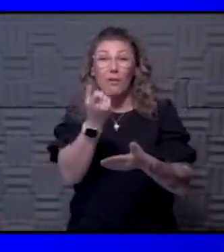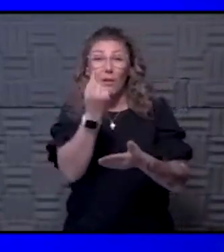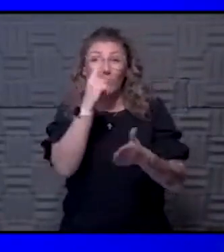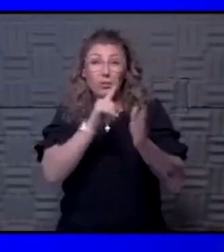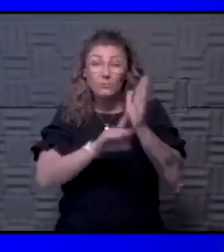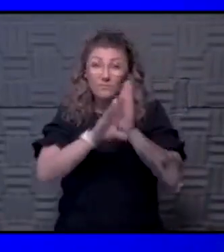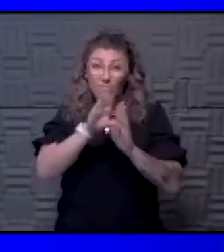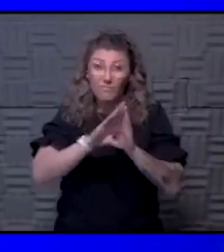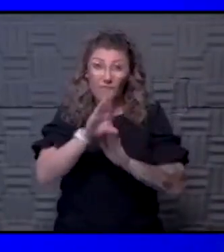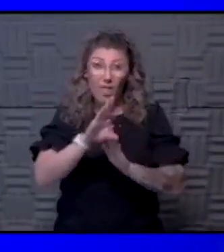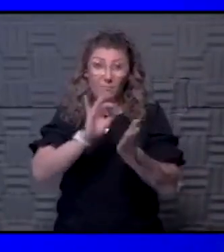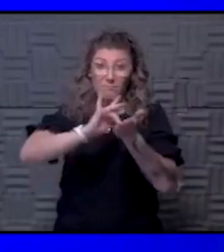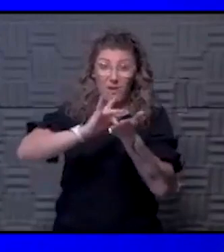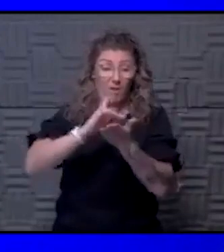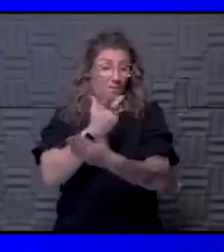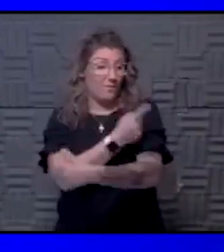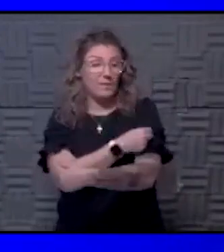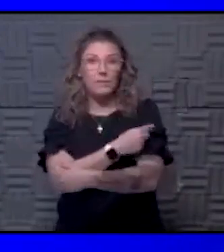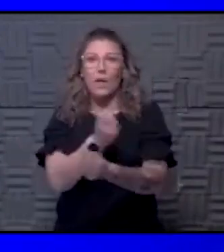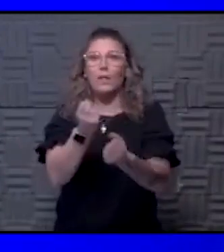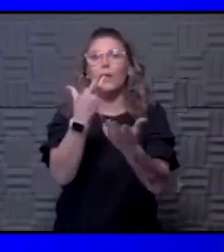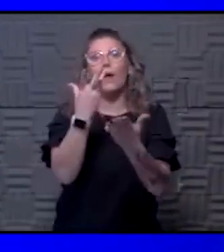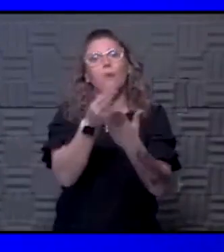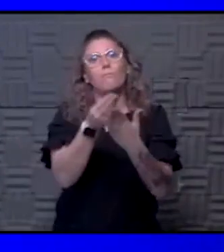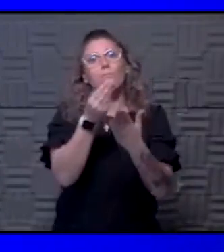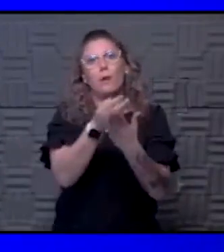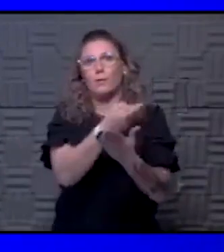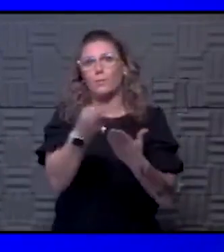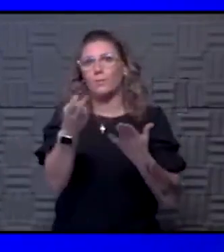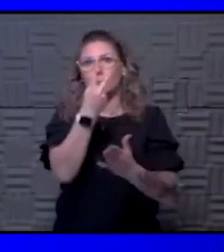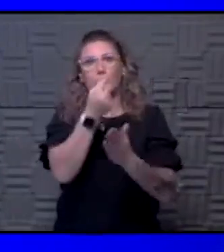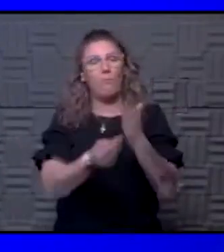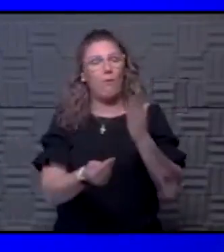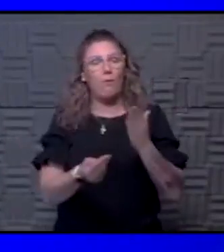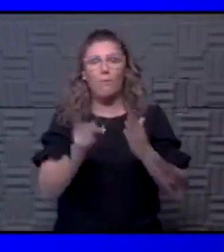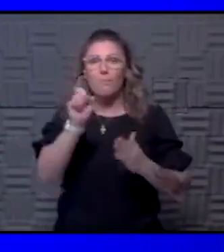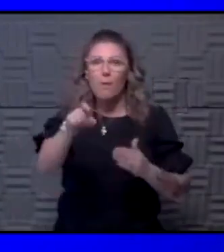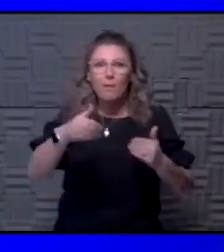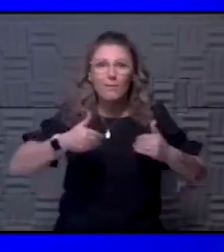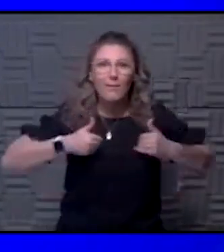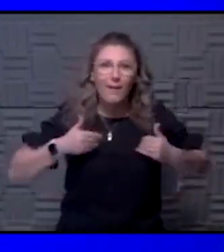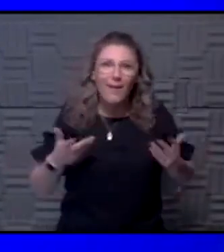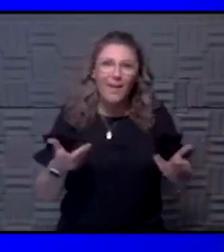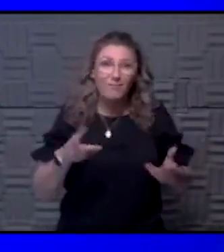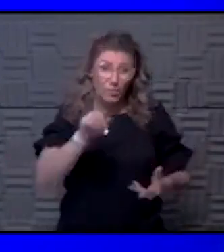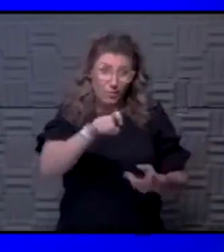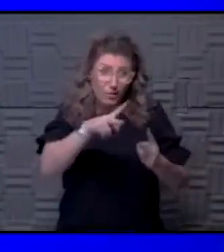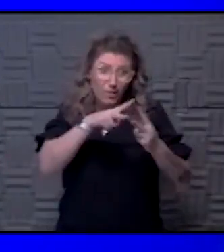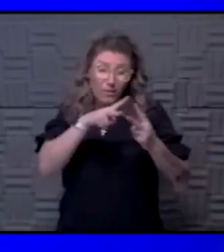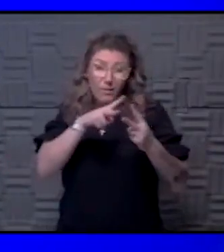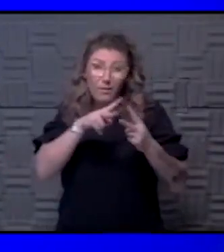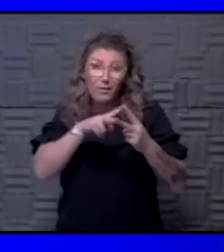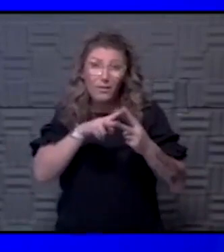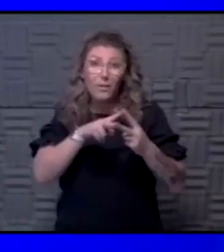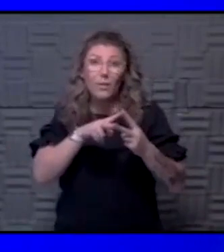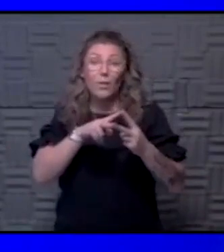a vaccine, it takes a lot of money and resources. And so you need those money and resources to do that. Well, when you have the entire